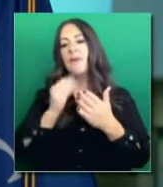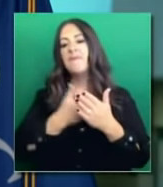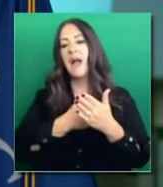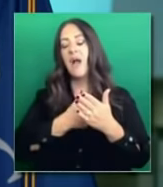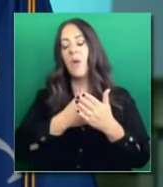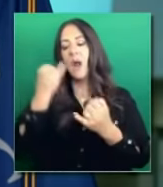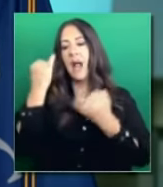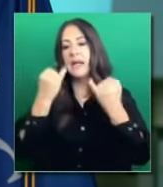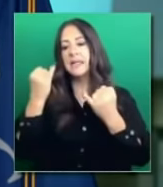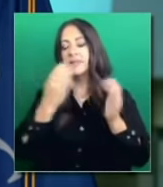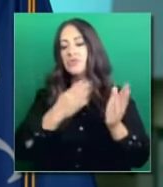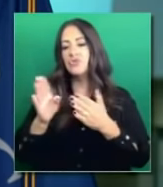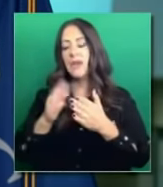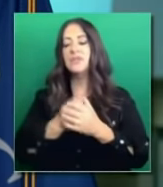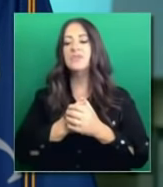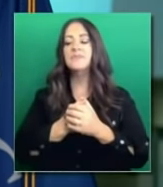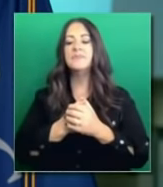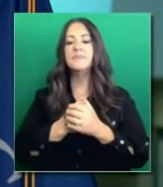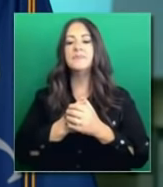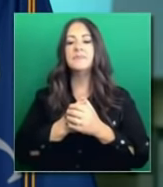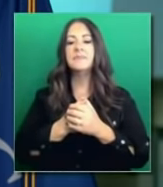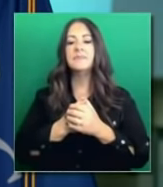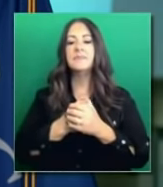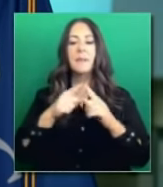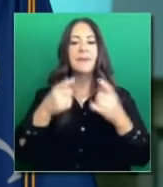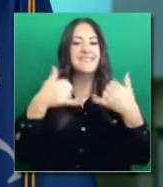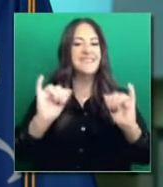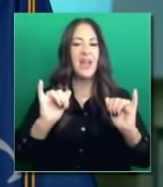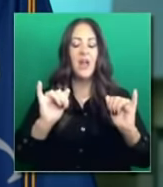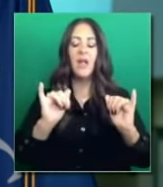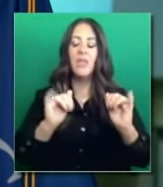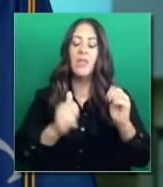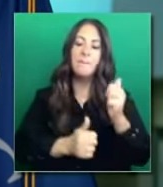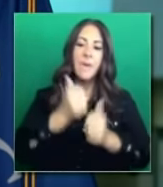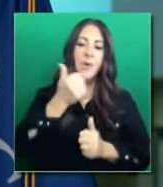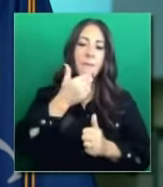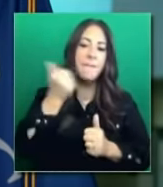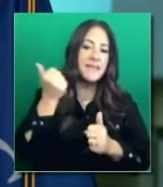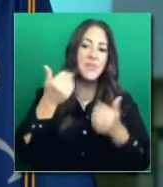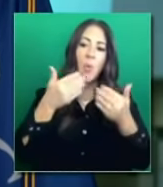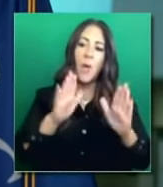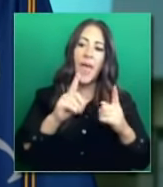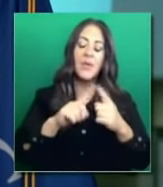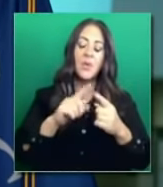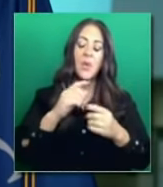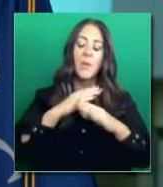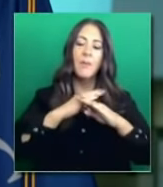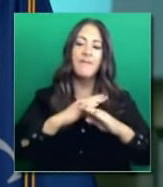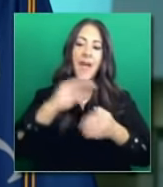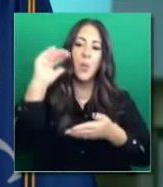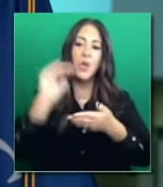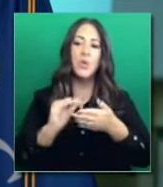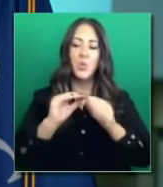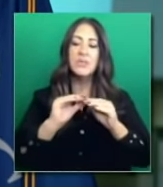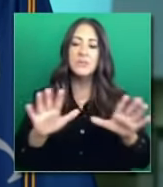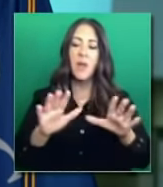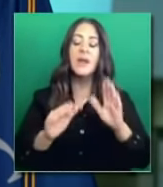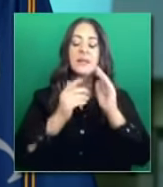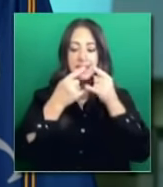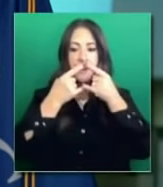strategy. Masking is still foundational and fundamental, and we'll monitor because it's important to note there is a